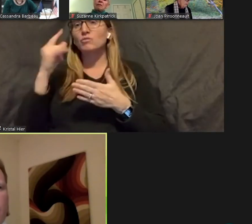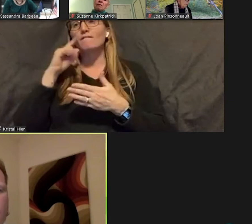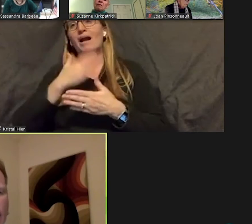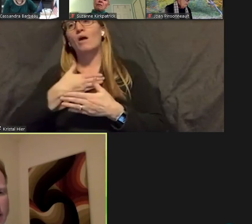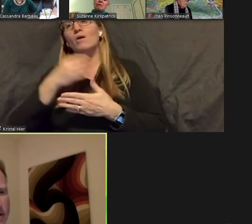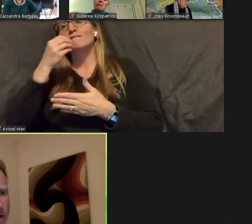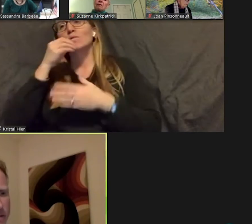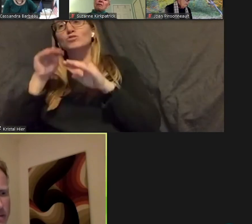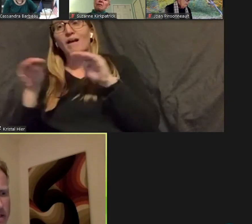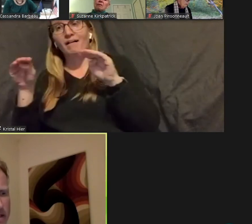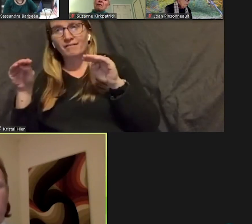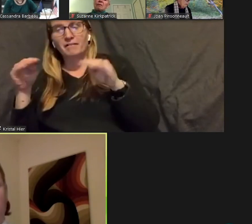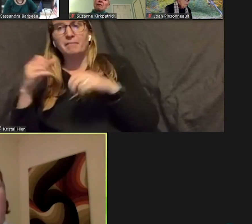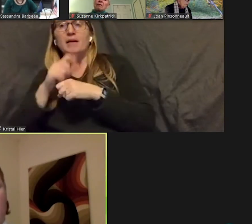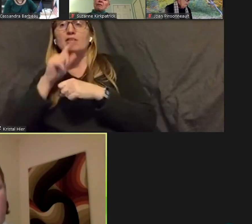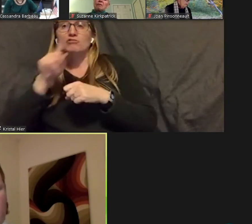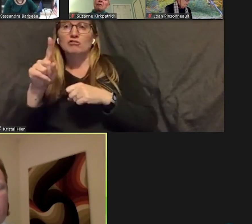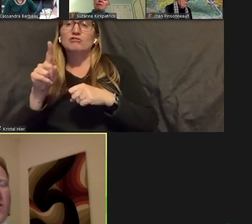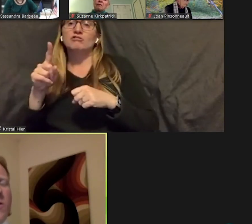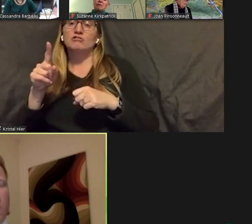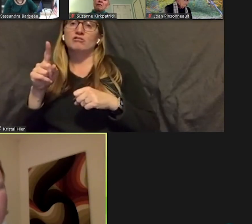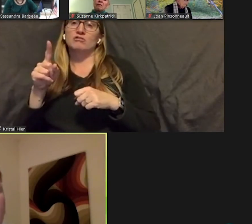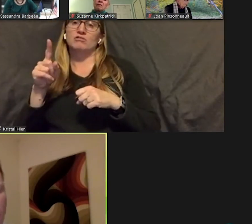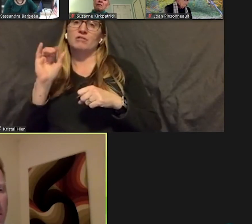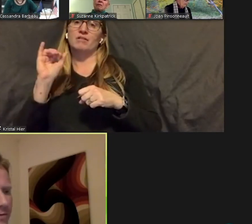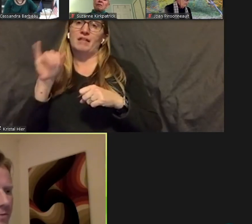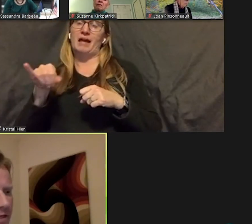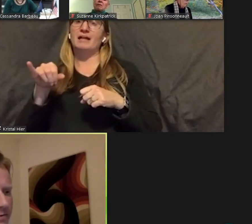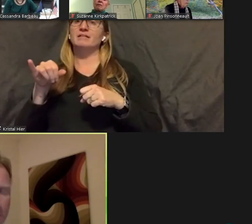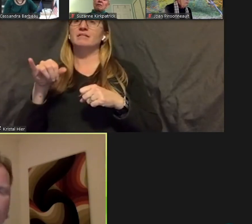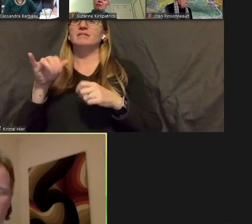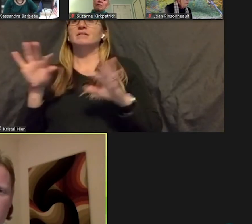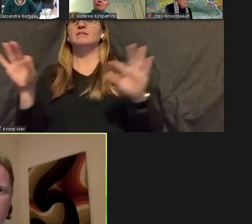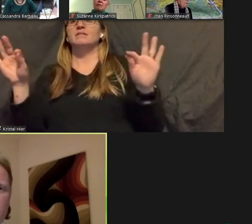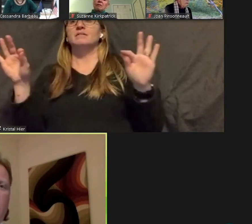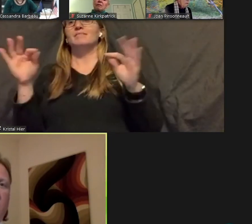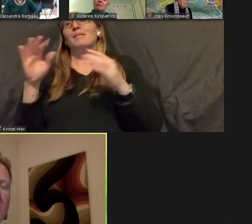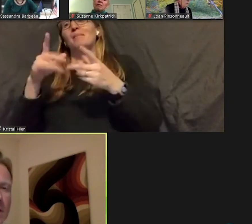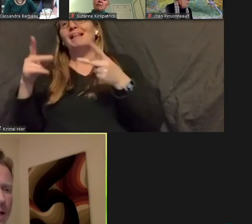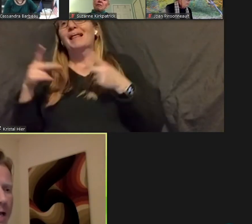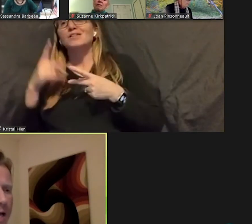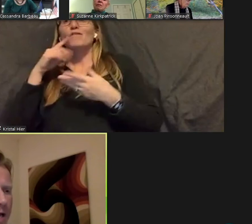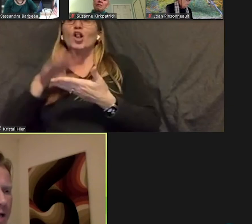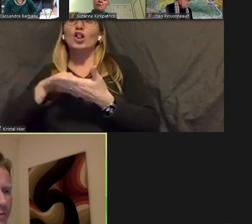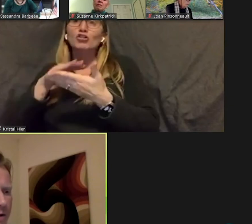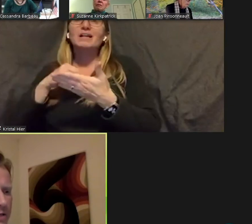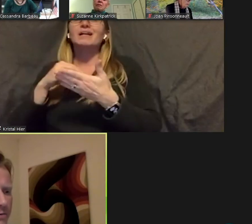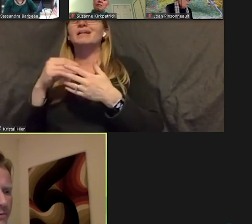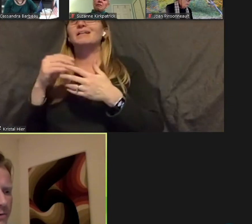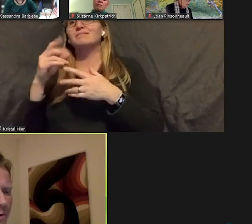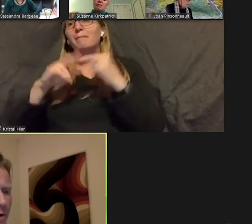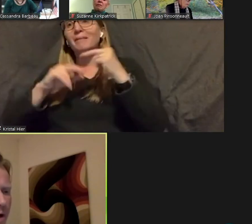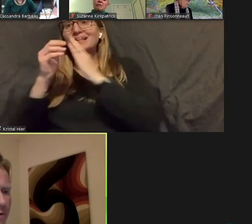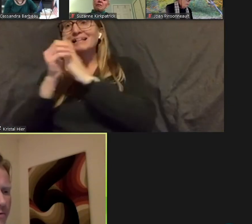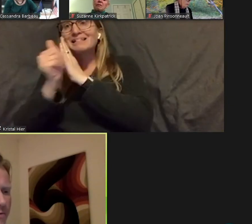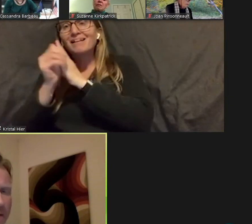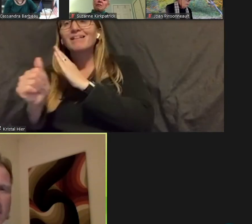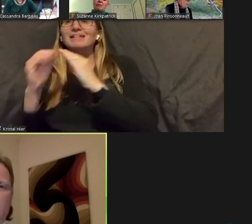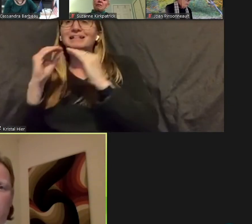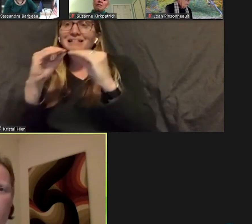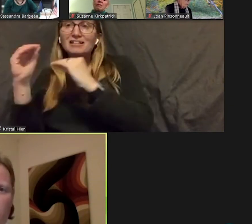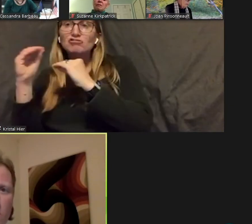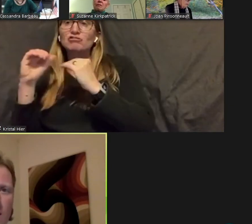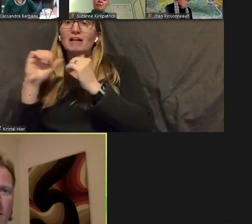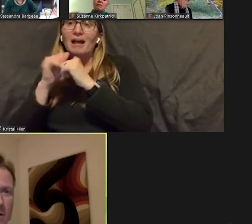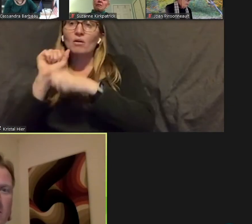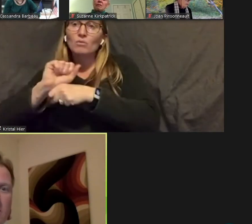make that center of the hearth and home a part of a place for learning, a place for skill building, and a place for